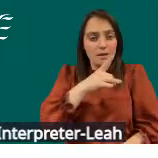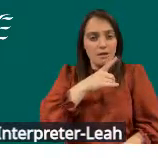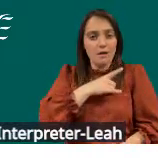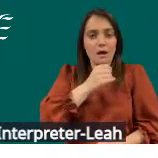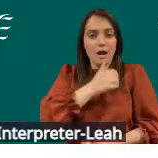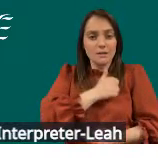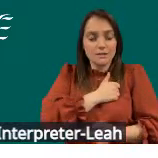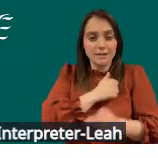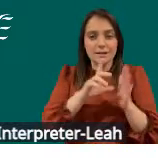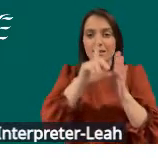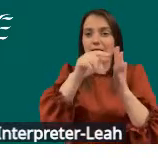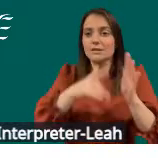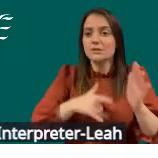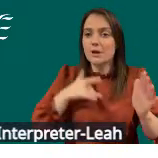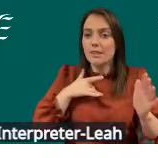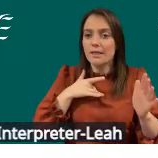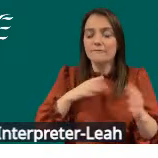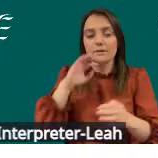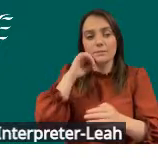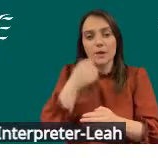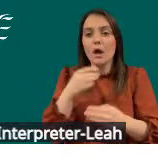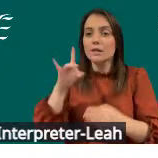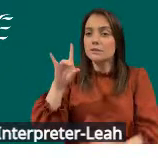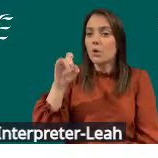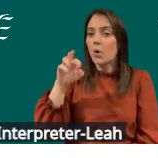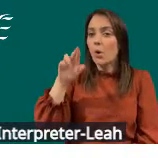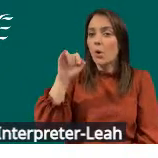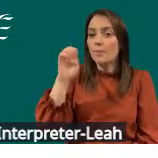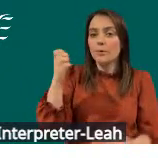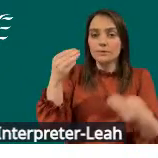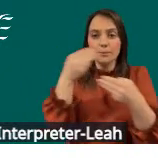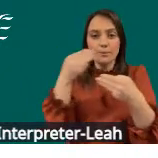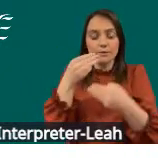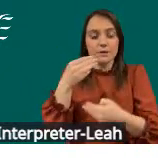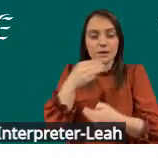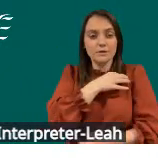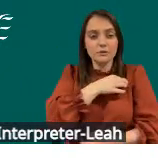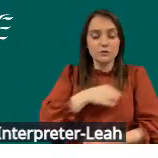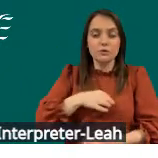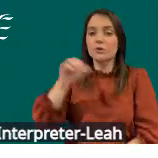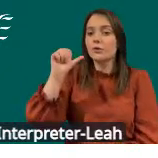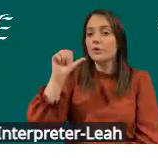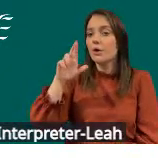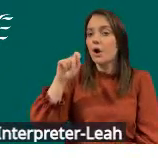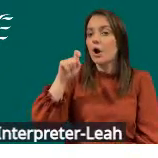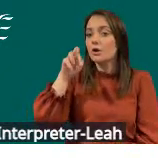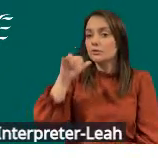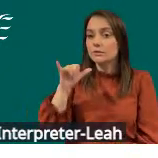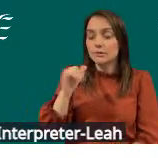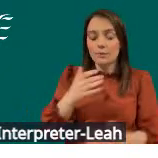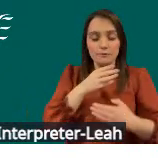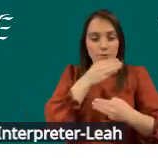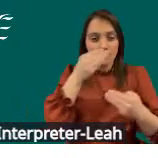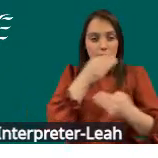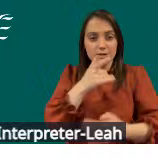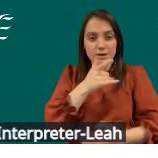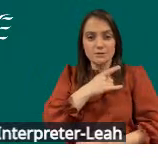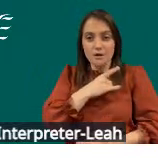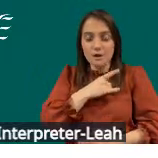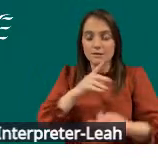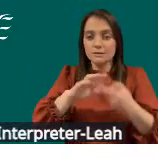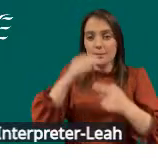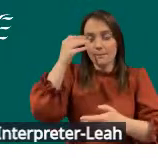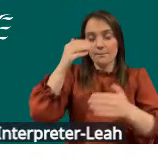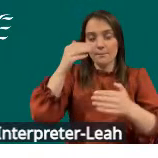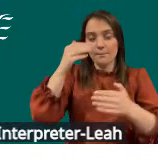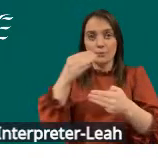it's because the hormones protect their arteries. So if you protect the arteries to your heart, you don't get heart attacks, and protect them to your brain, you don't get stroke. And we